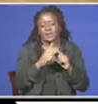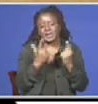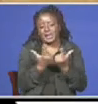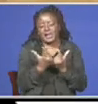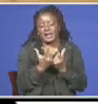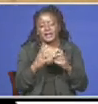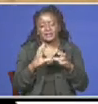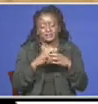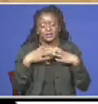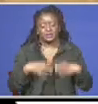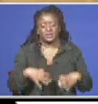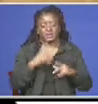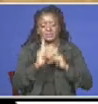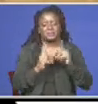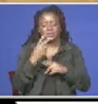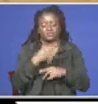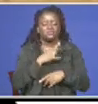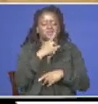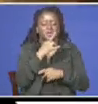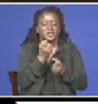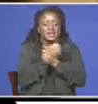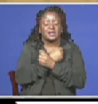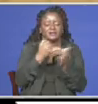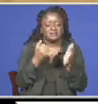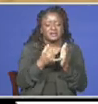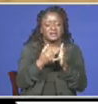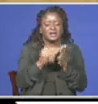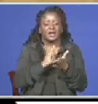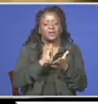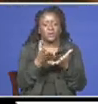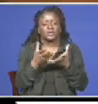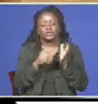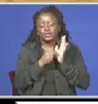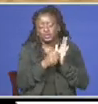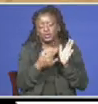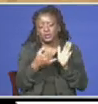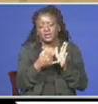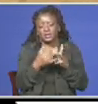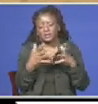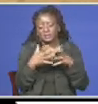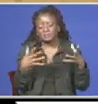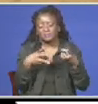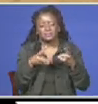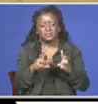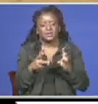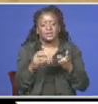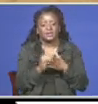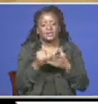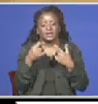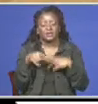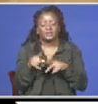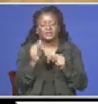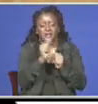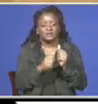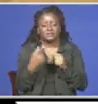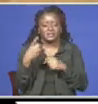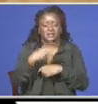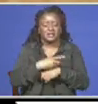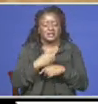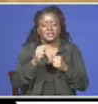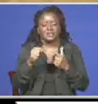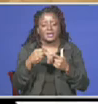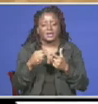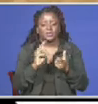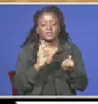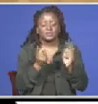people really love it, so I wanted to showcase it on a big platform, because that, you know, goes every day. And then we transitioned into